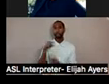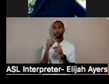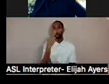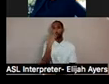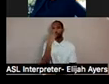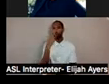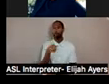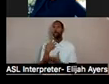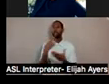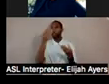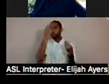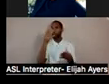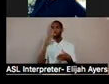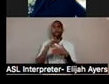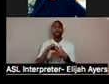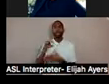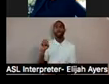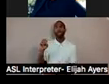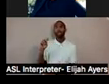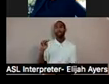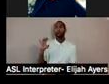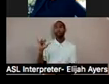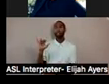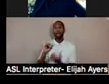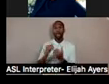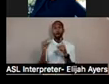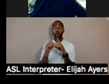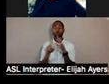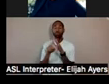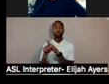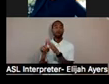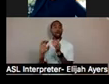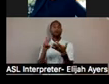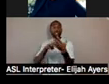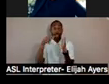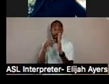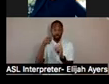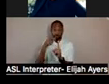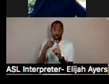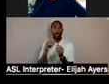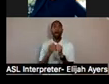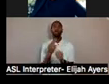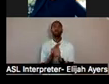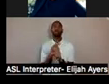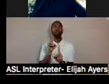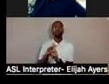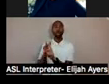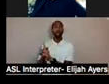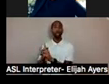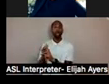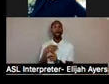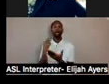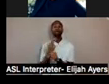of information in etymology about, like, how words came to be and what do they actually mean, and how do we use them. So I did a